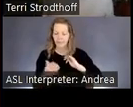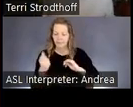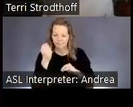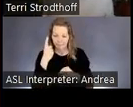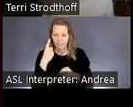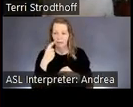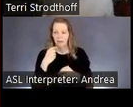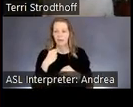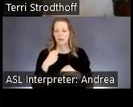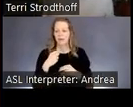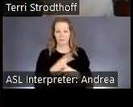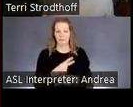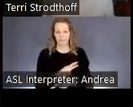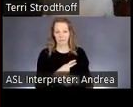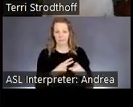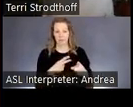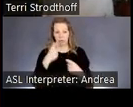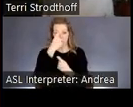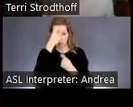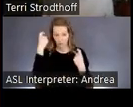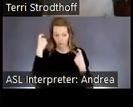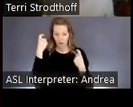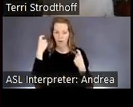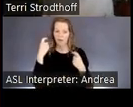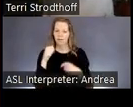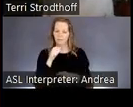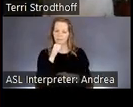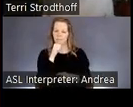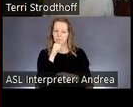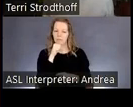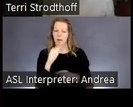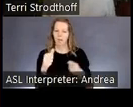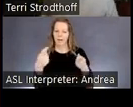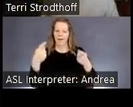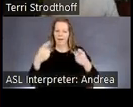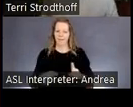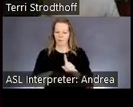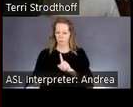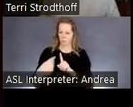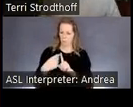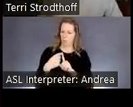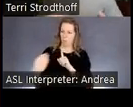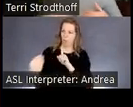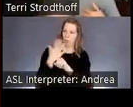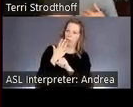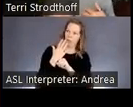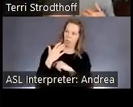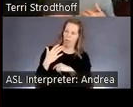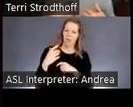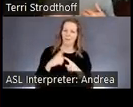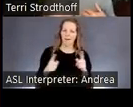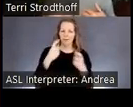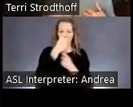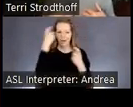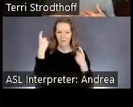understanding that we've come to about trauma now from this perspective is that it's not about what happens to us, is that trauma is what happens inside of